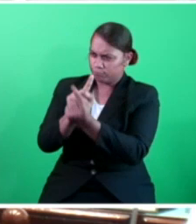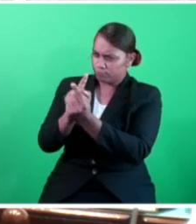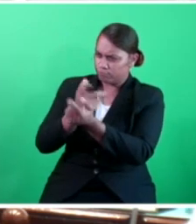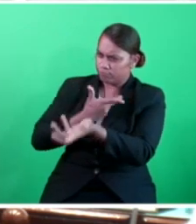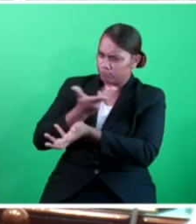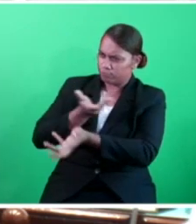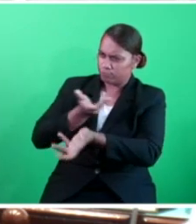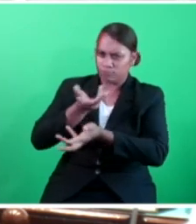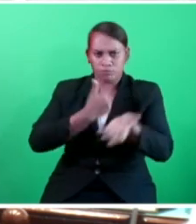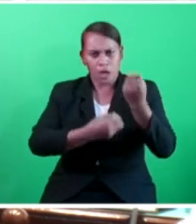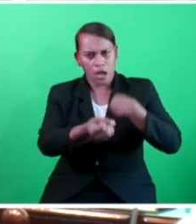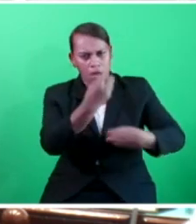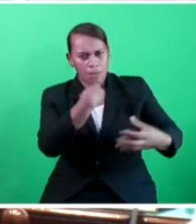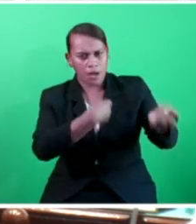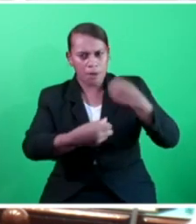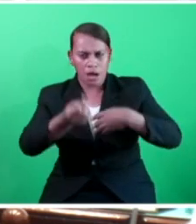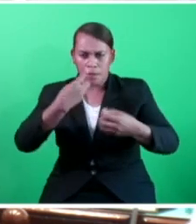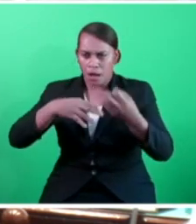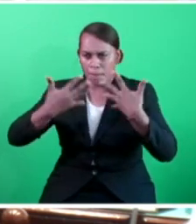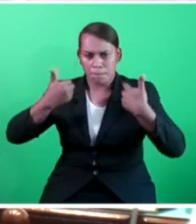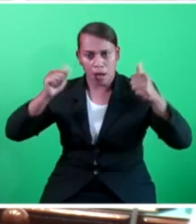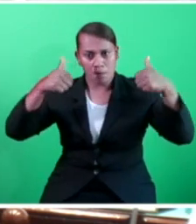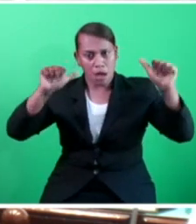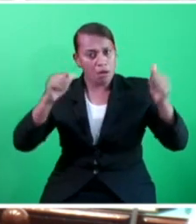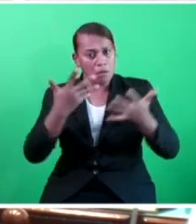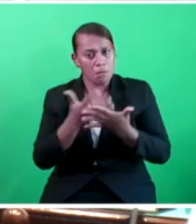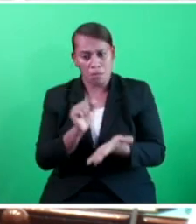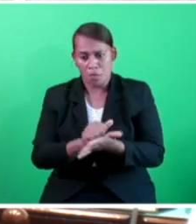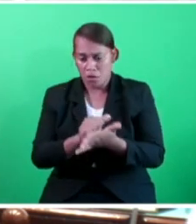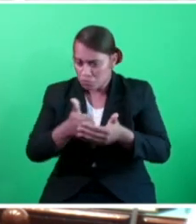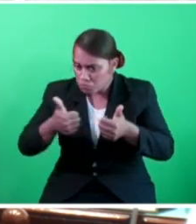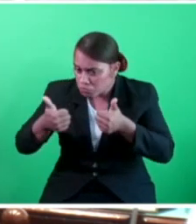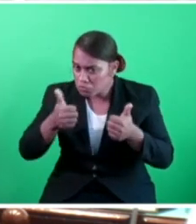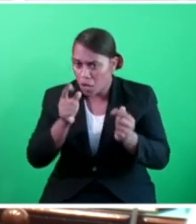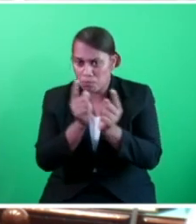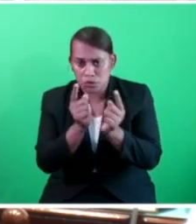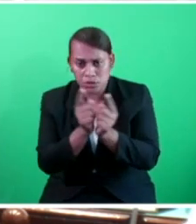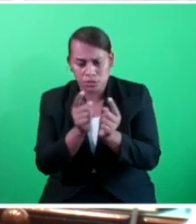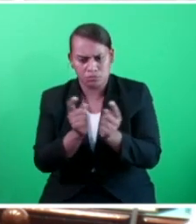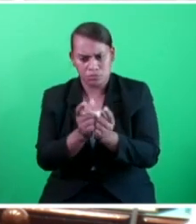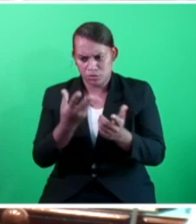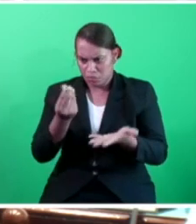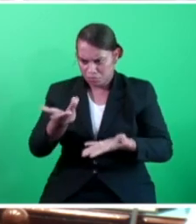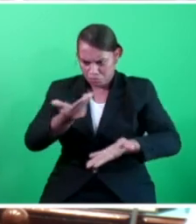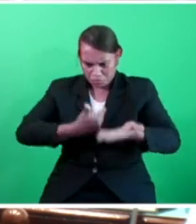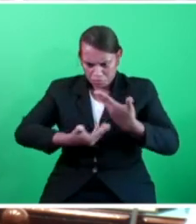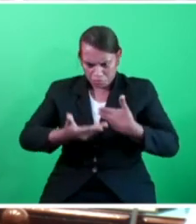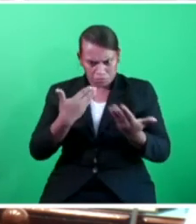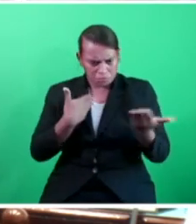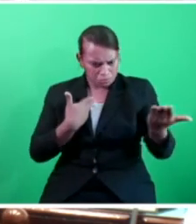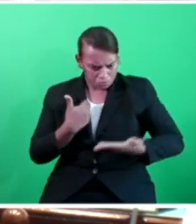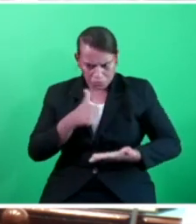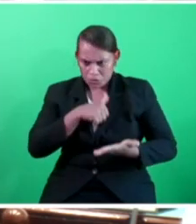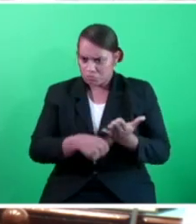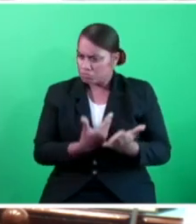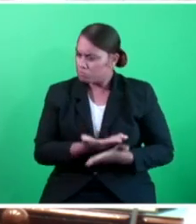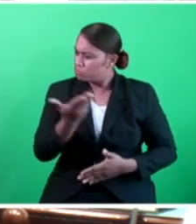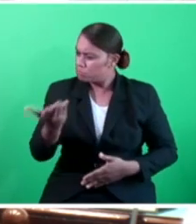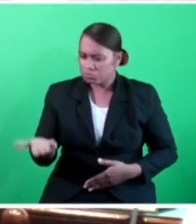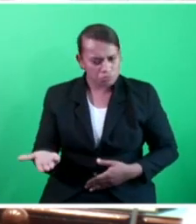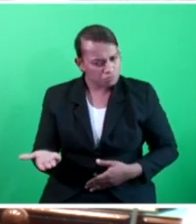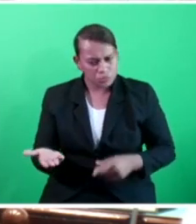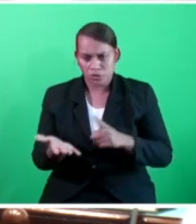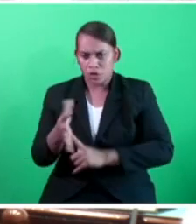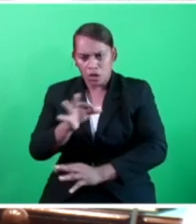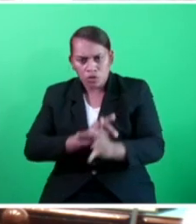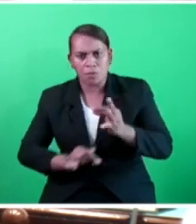very successful meeting in which they submitted, some of them gave written submission about alternatives available, organic alternatives